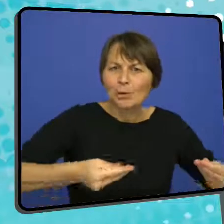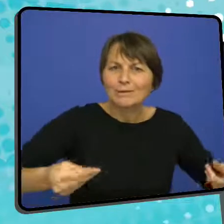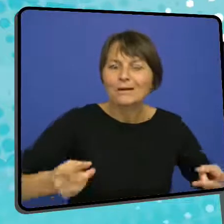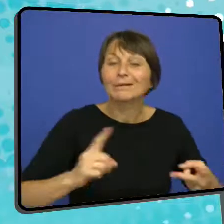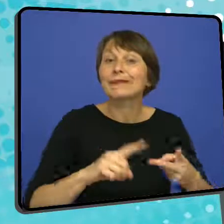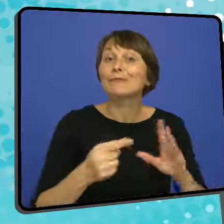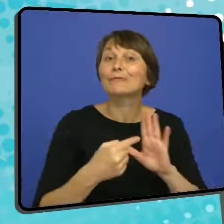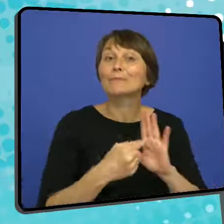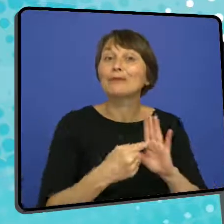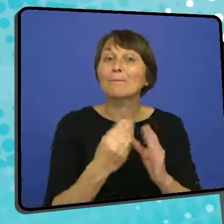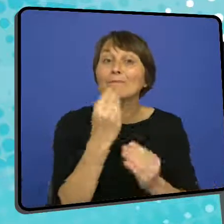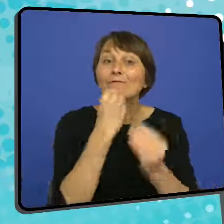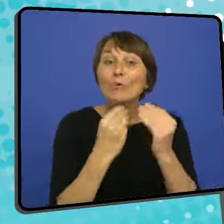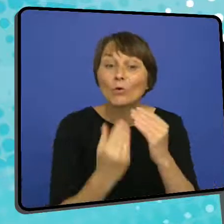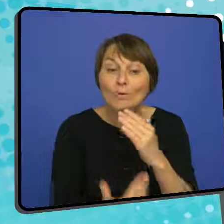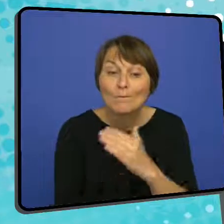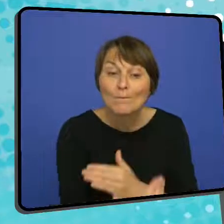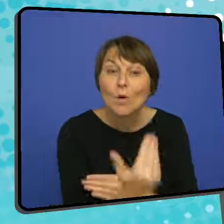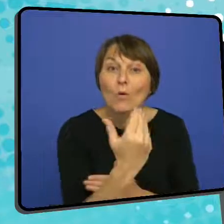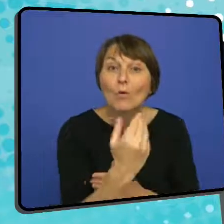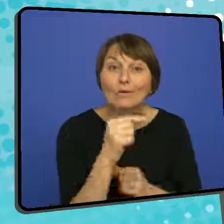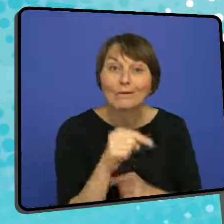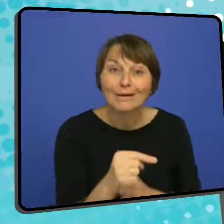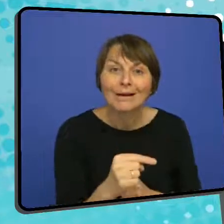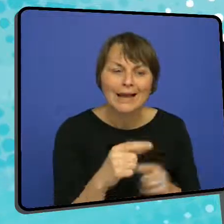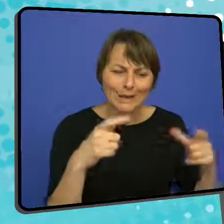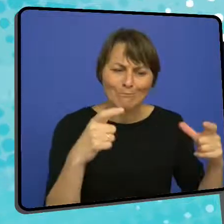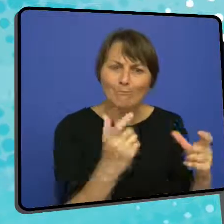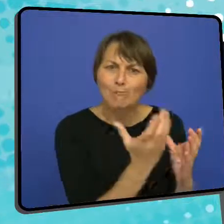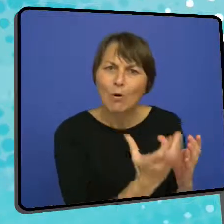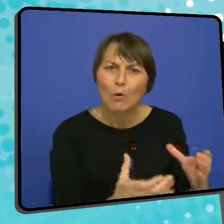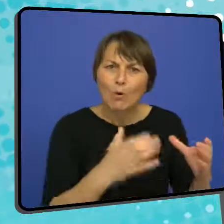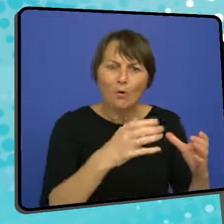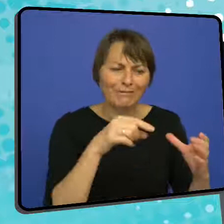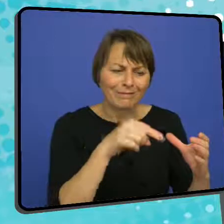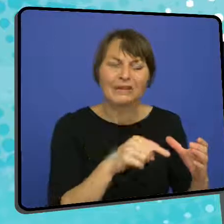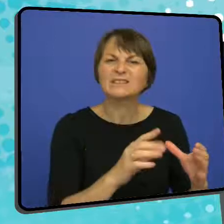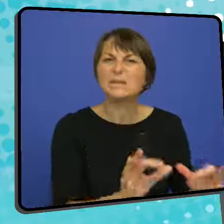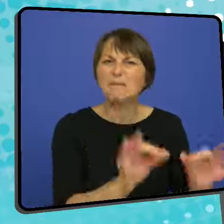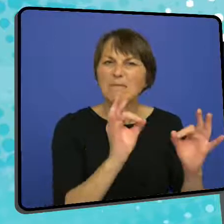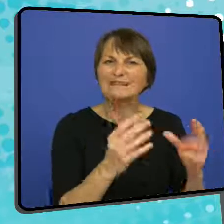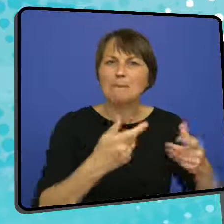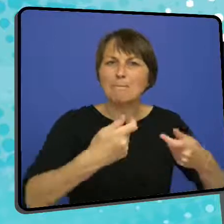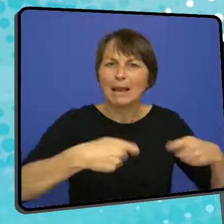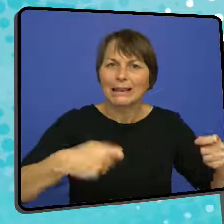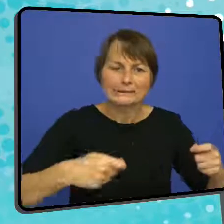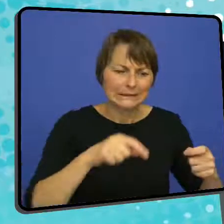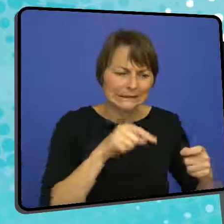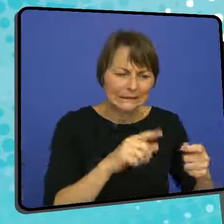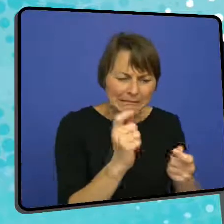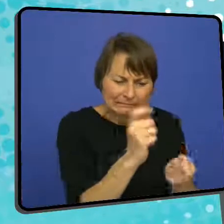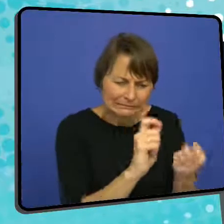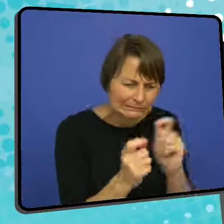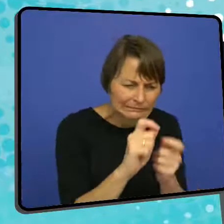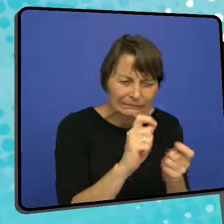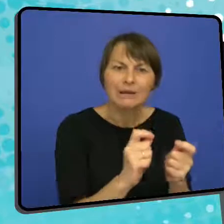plastic that molds best for that purpose, that it's resistant in the washing machine.